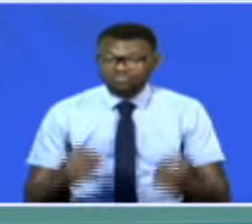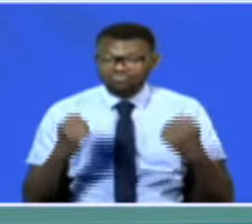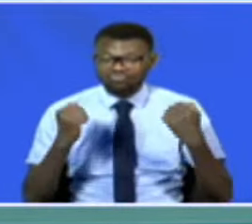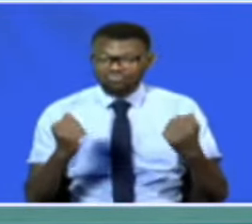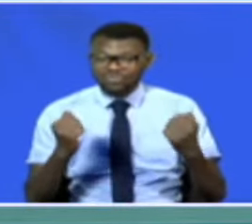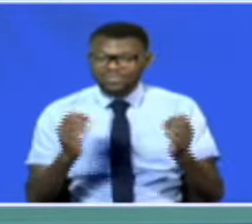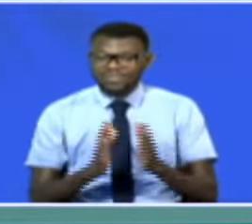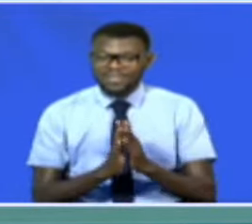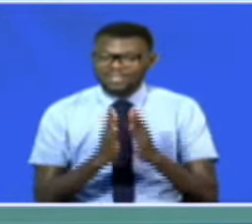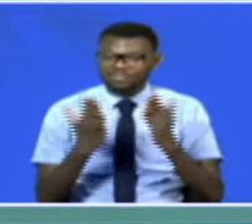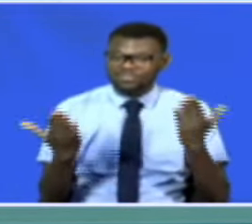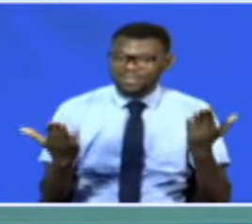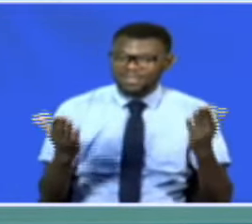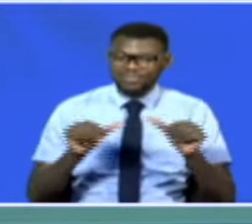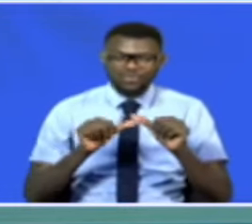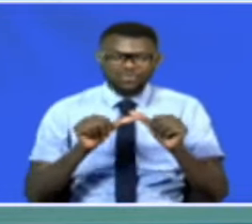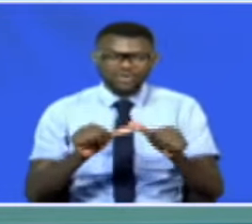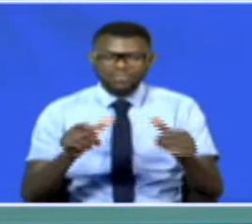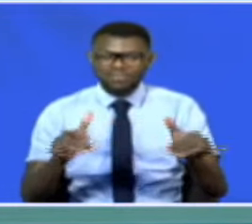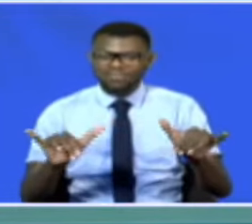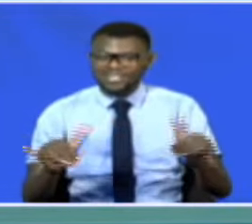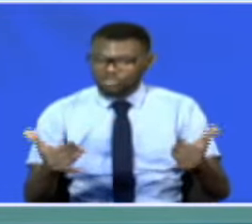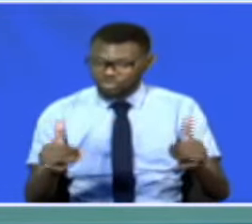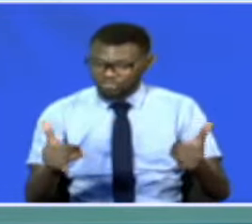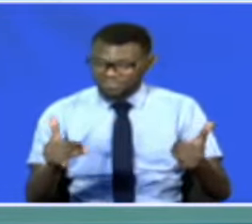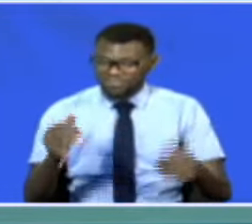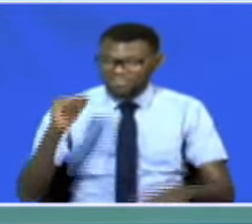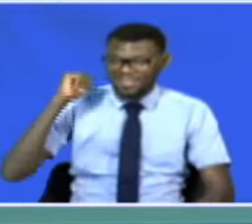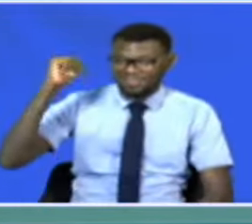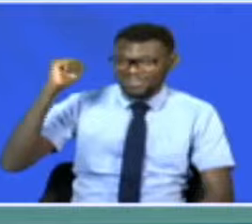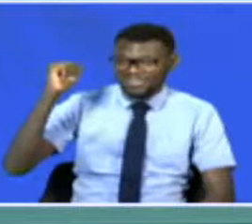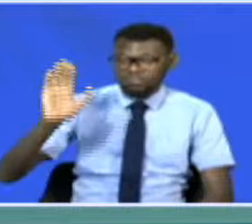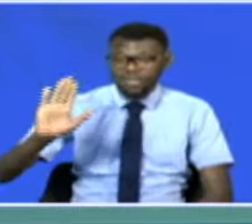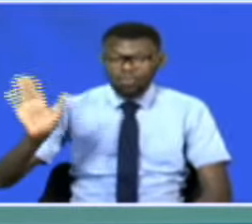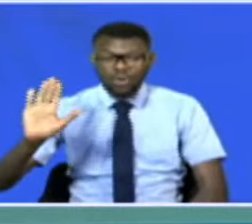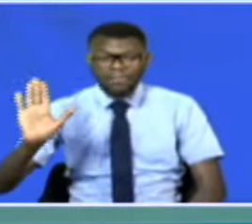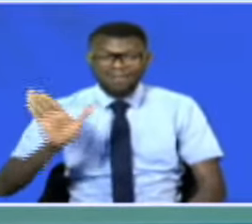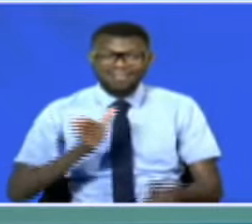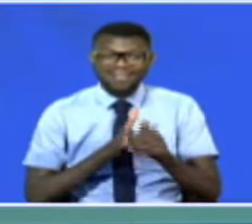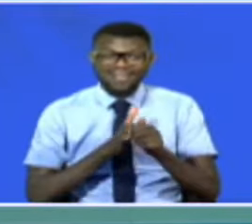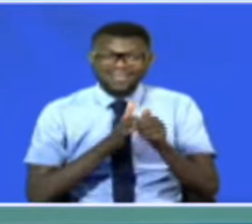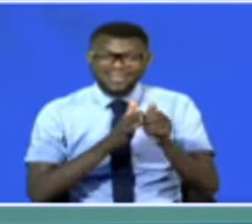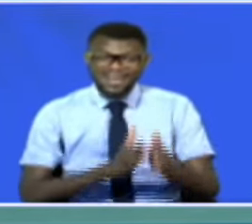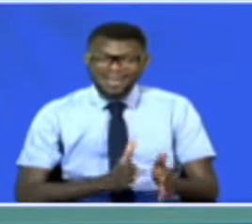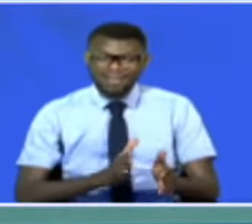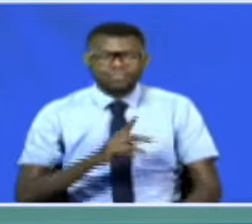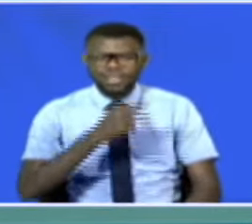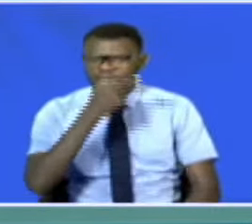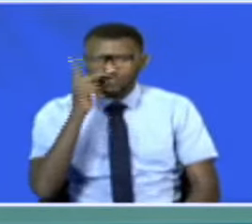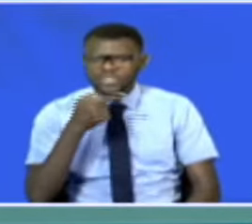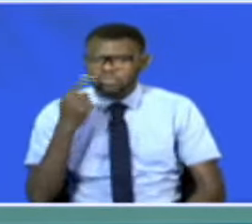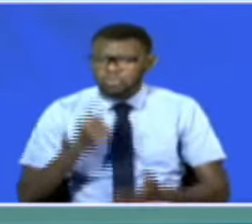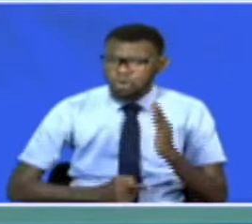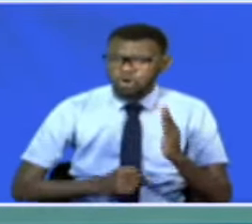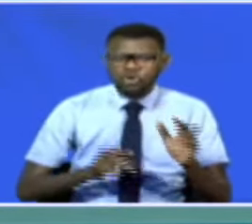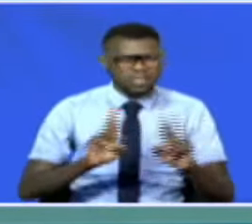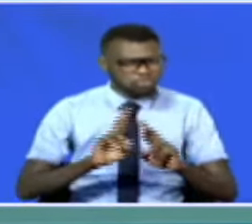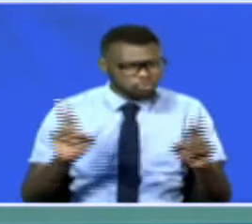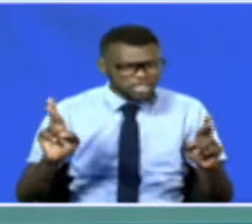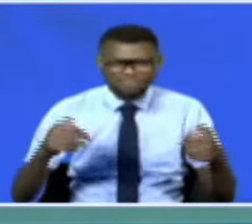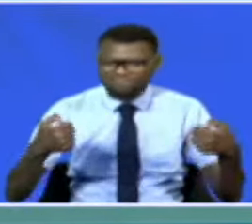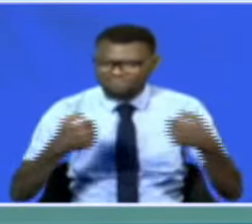newspaper. And now we continue with the bulletin. We're still on politics, and Wiper Party leader Kalonzo Musyoka now says he will be facing